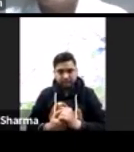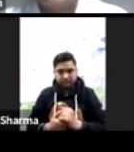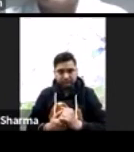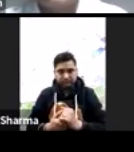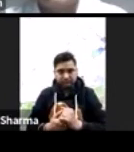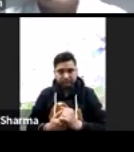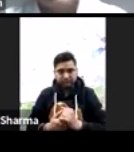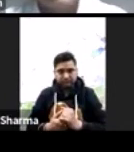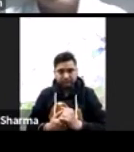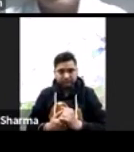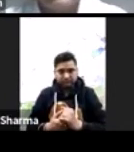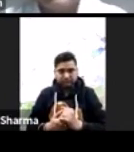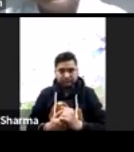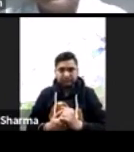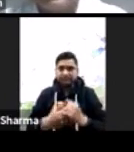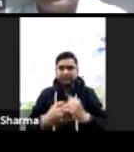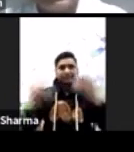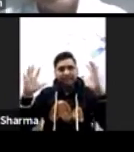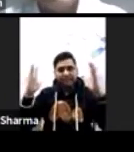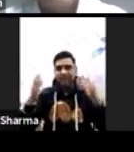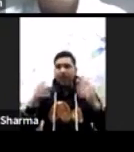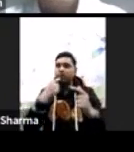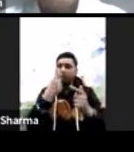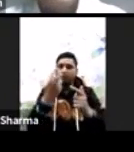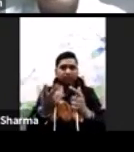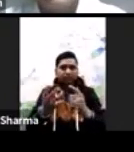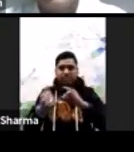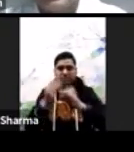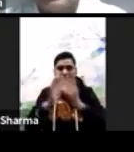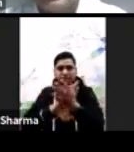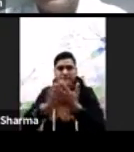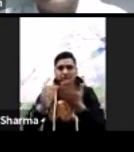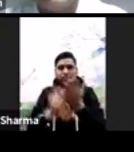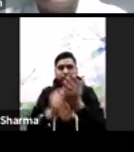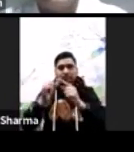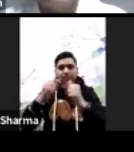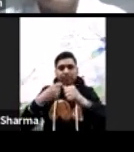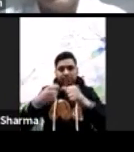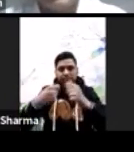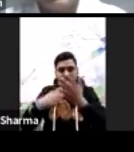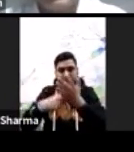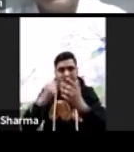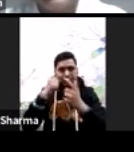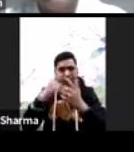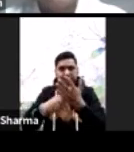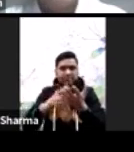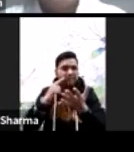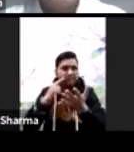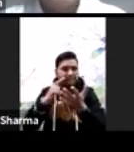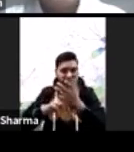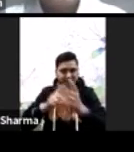Appreciation and applause to Shivapriya for comparing this whole program so well. Yeah. Excellent session.